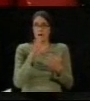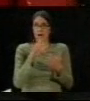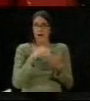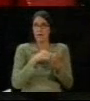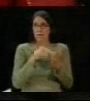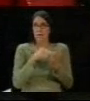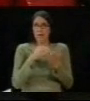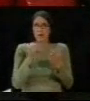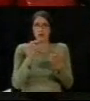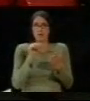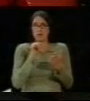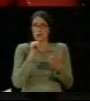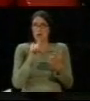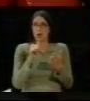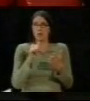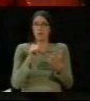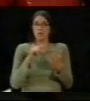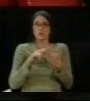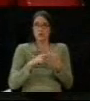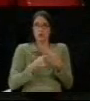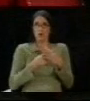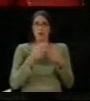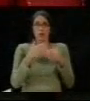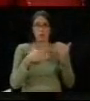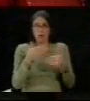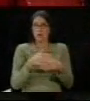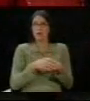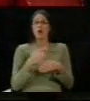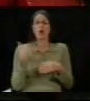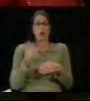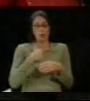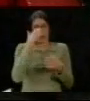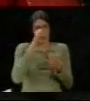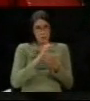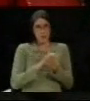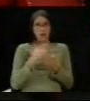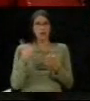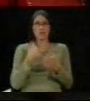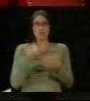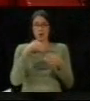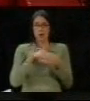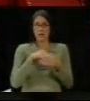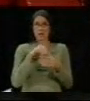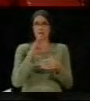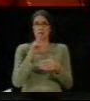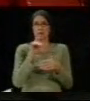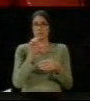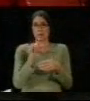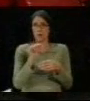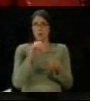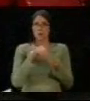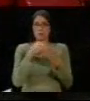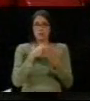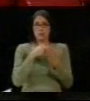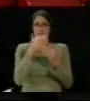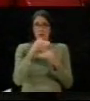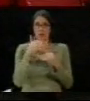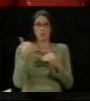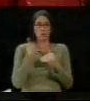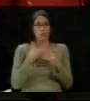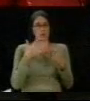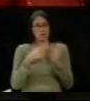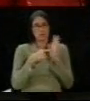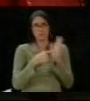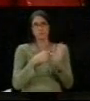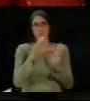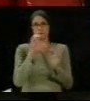don't sort of get it in gear? Well, we believe we're in budget. We showed the county commission a concept